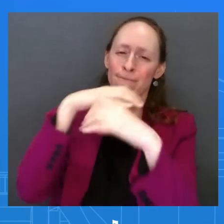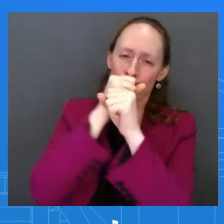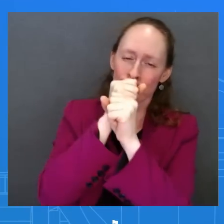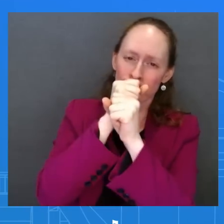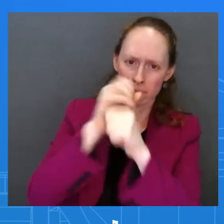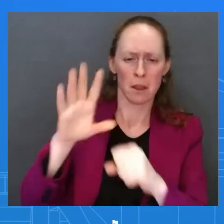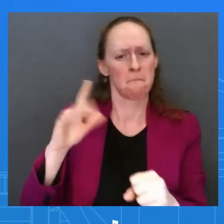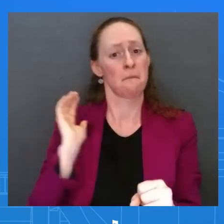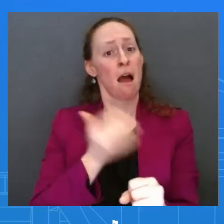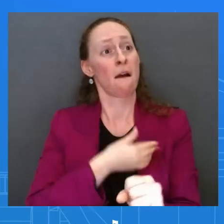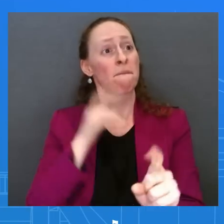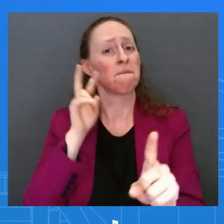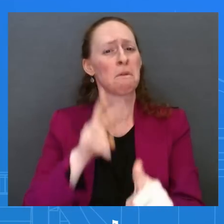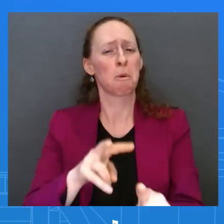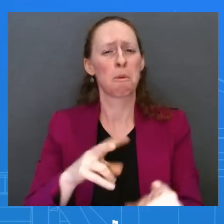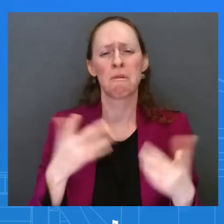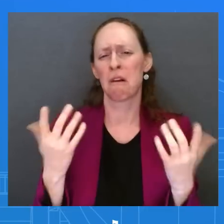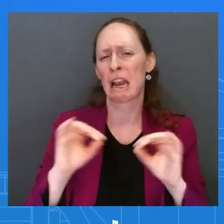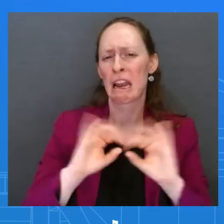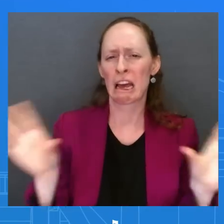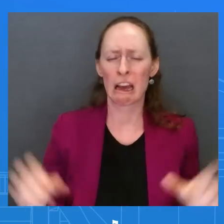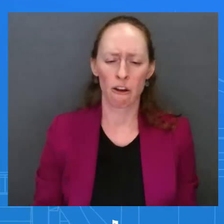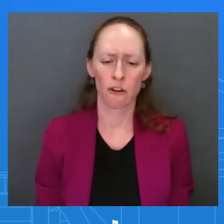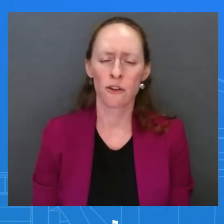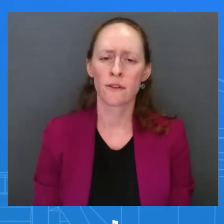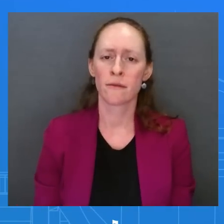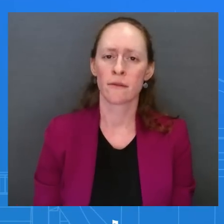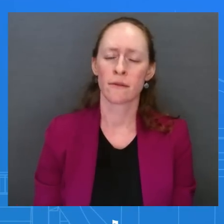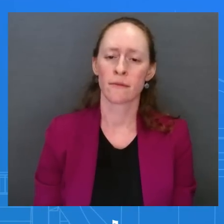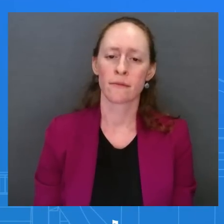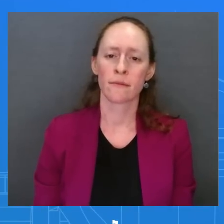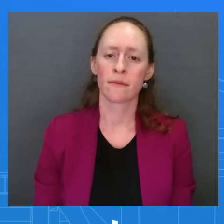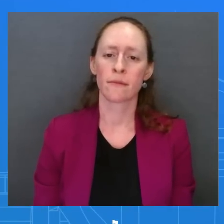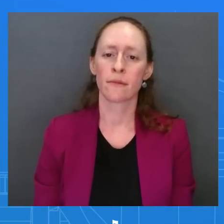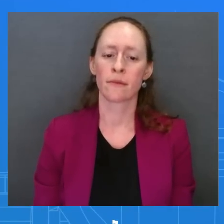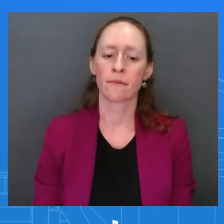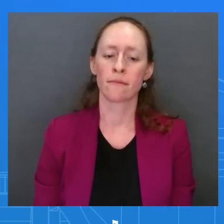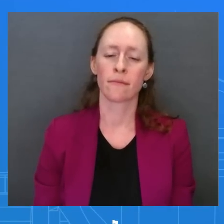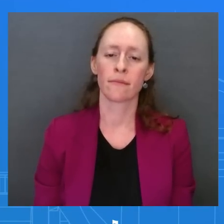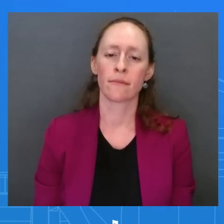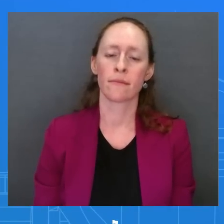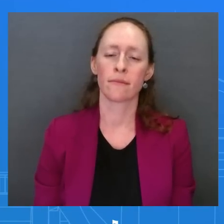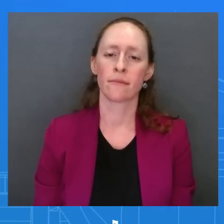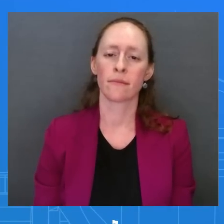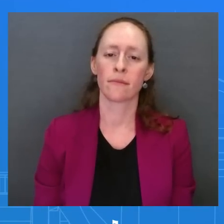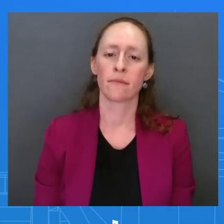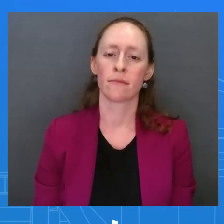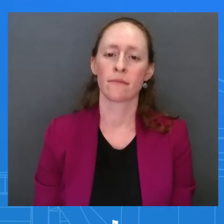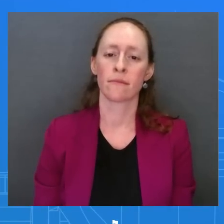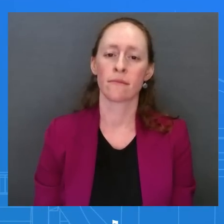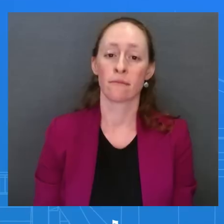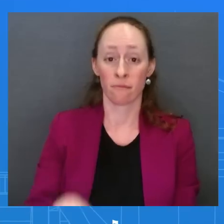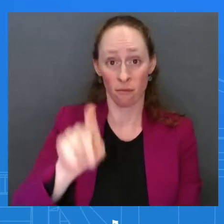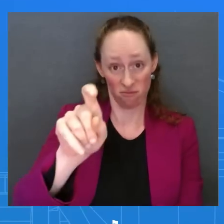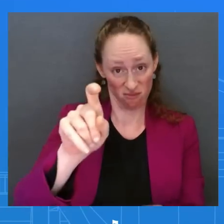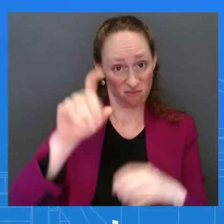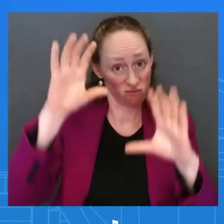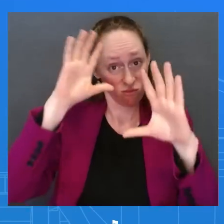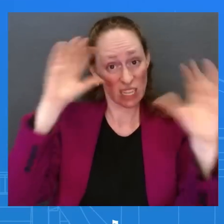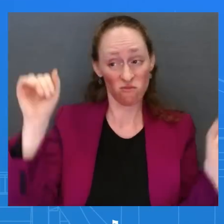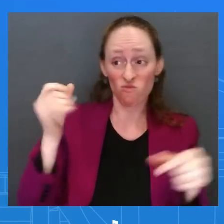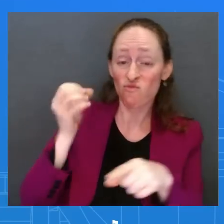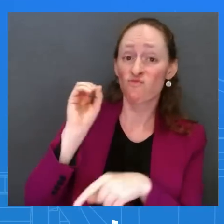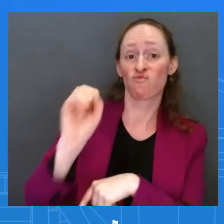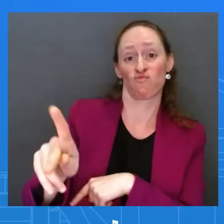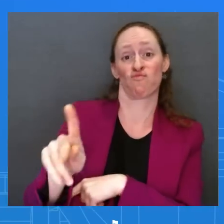accept Prime Minister Modi's answer to Sabrina about the human rights issues and